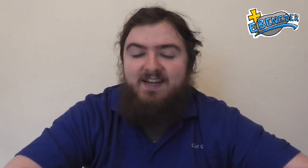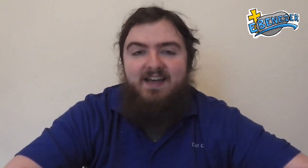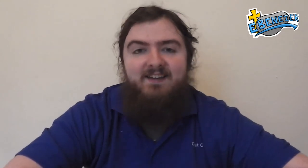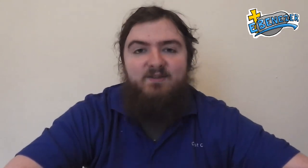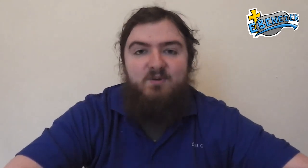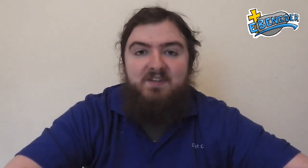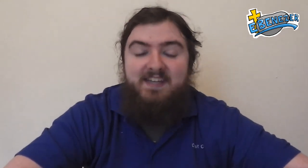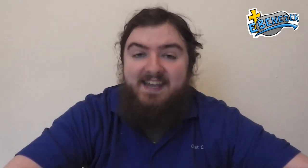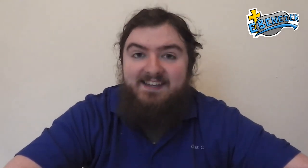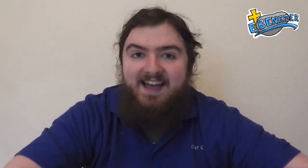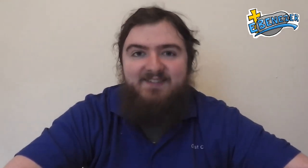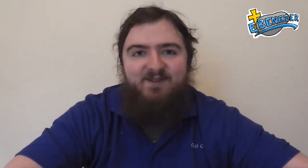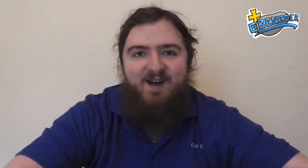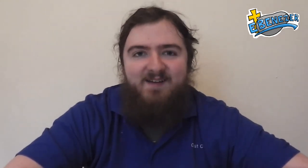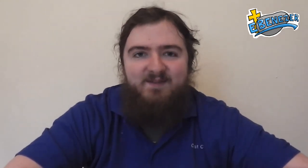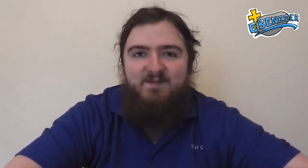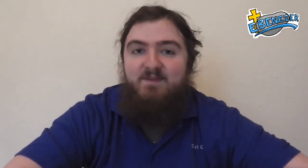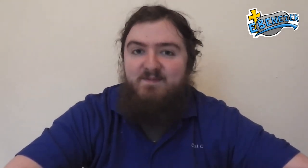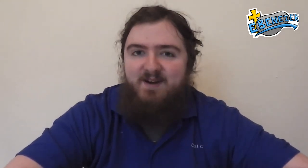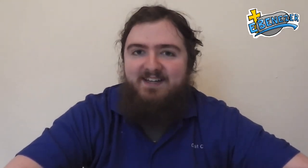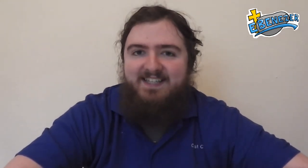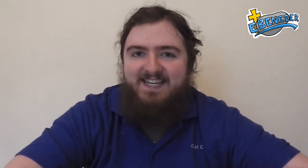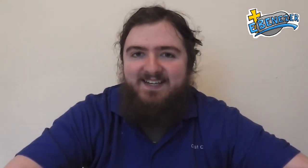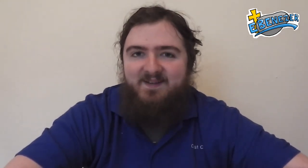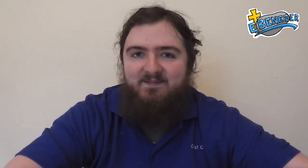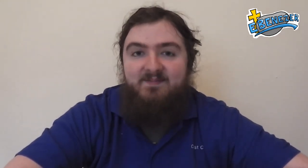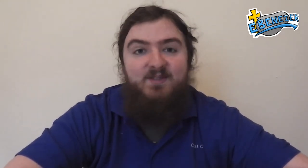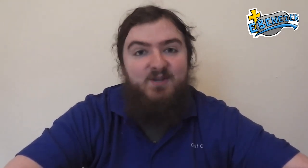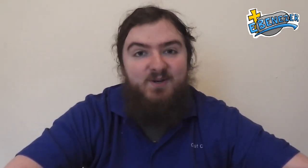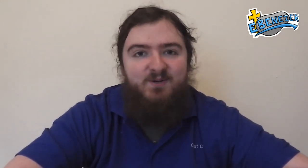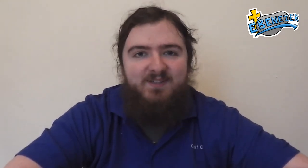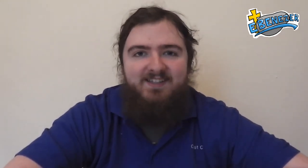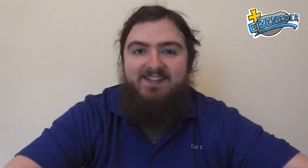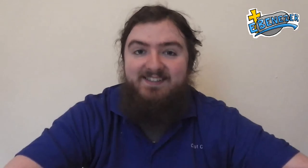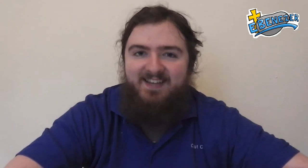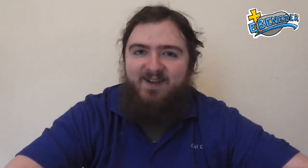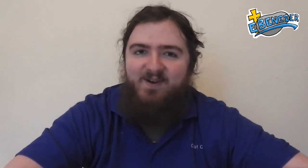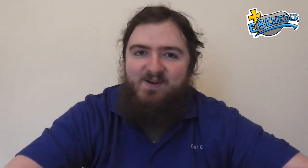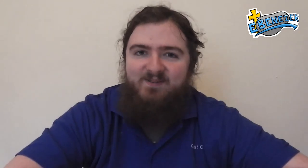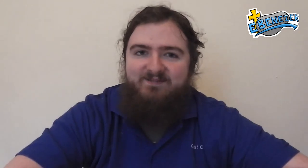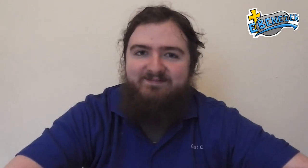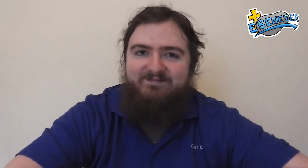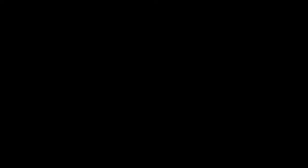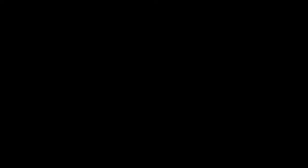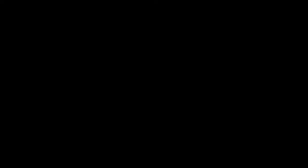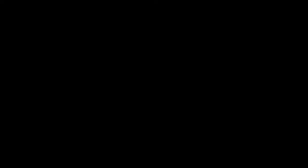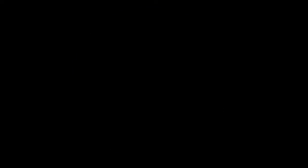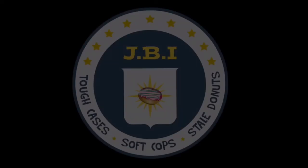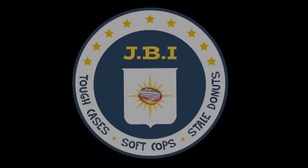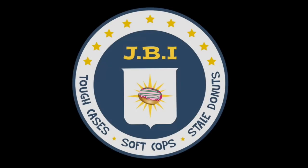song, and it's called The King Has Arrived by Michael Tinker. Do sing along.